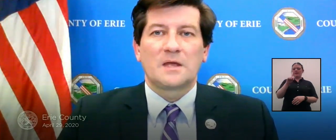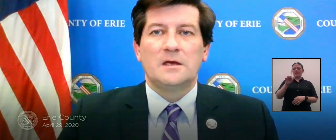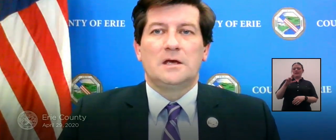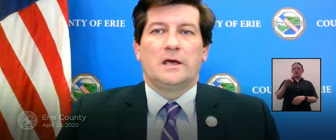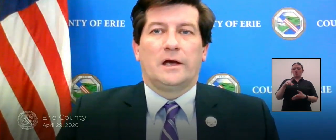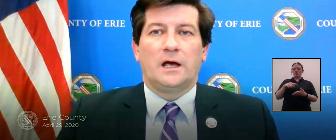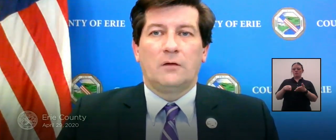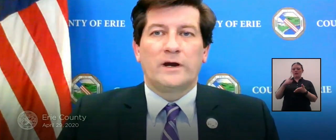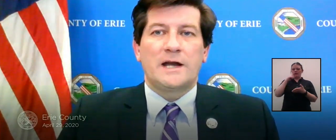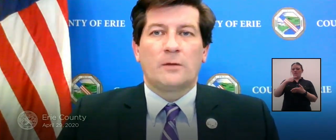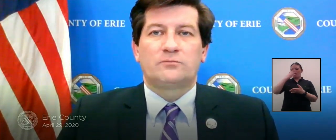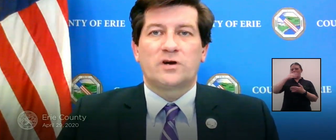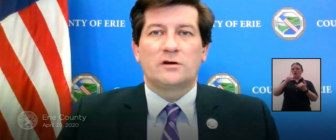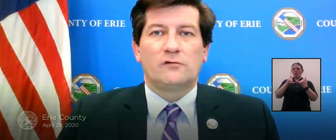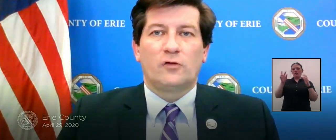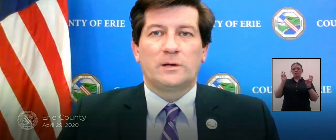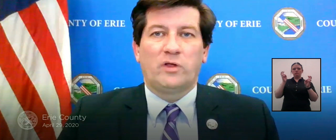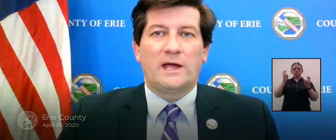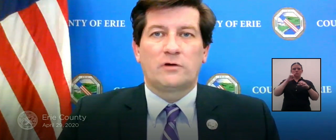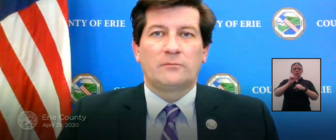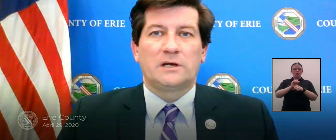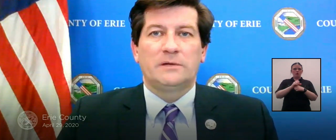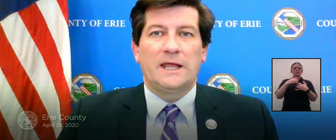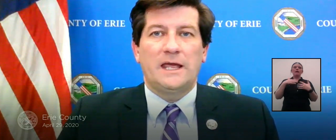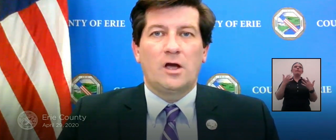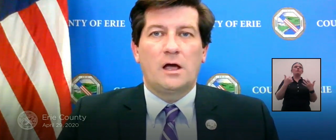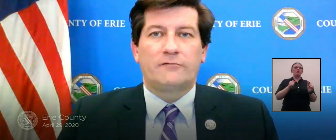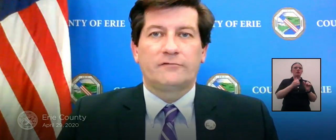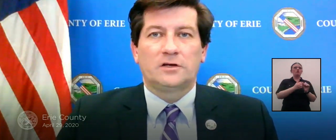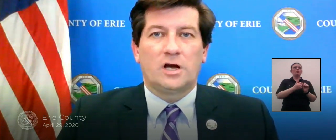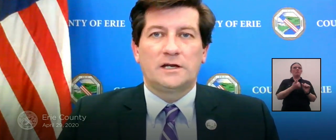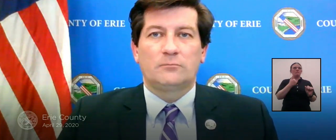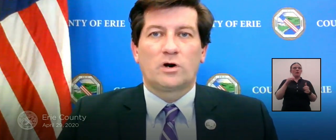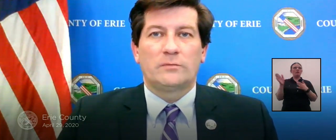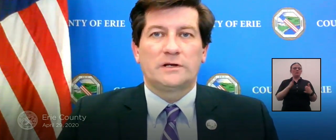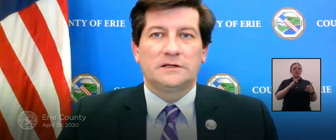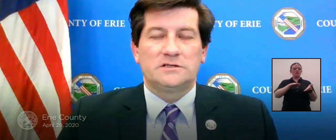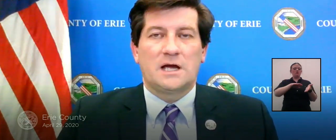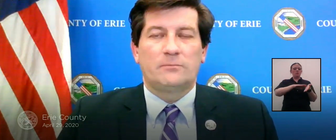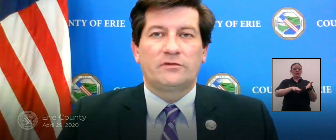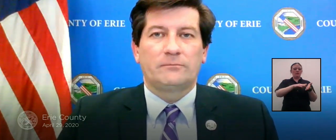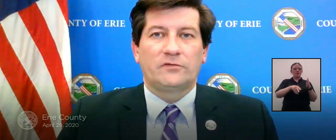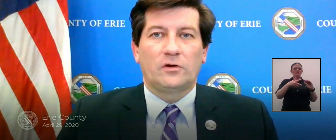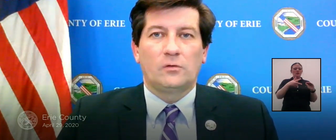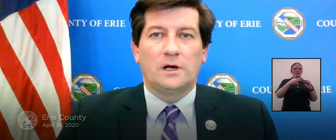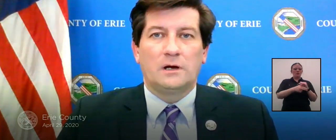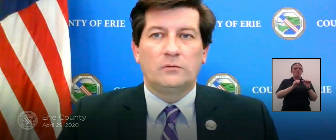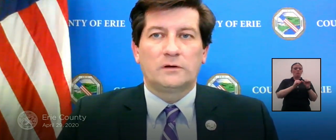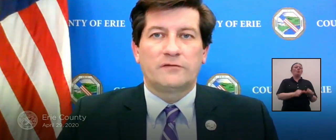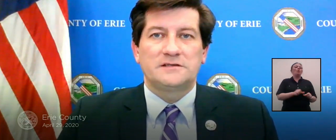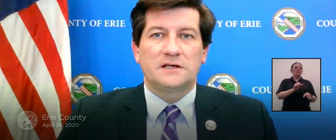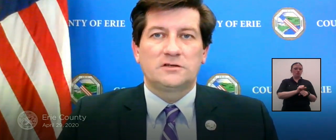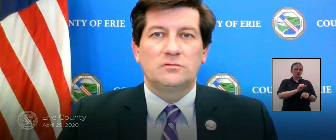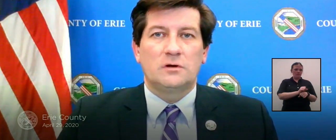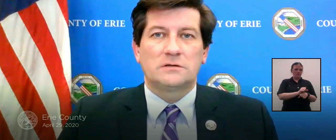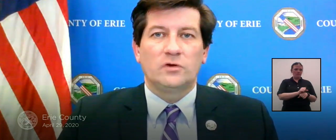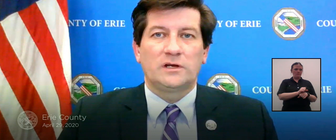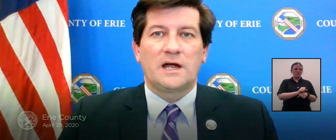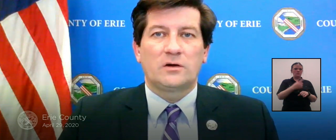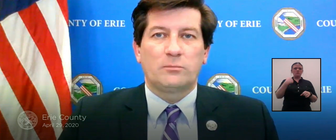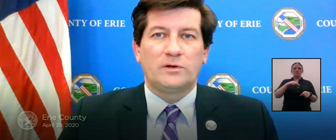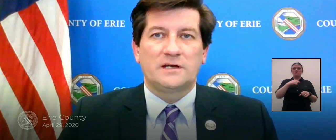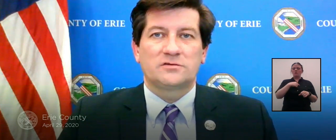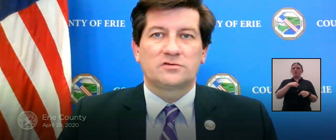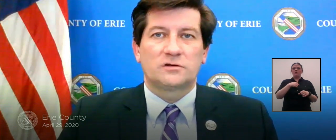too? Right now, I'm trying to avoid a plan where I'm going to be laying off and cutting permanently jobs. So we're facing a $200